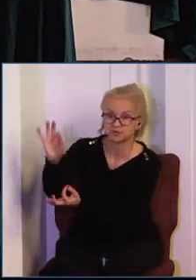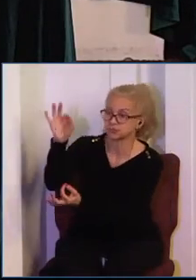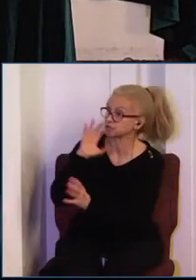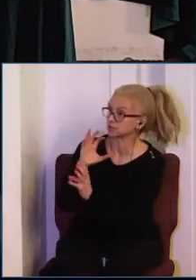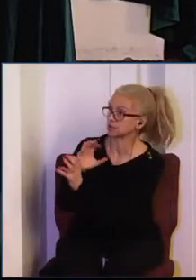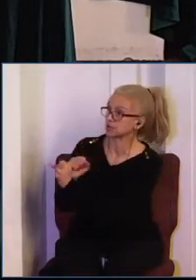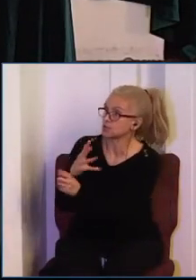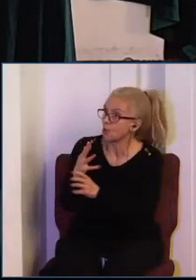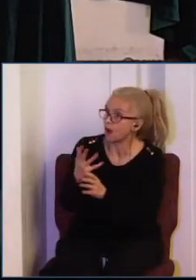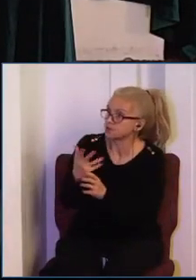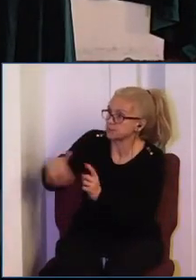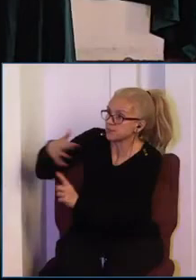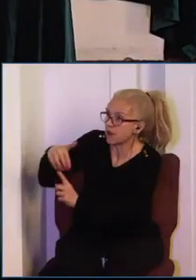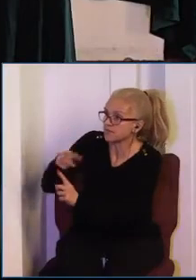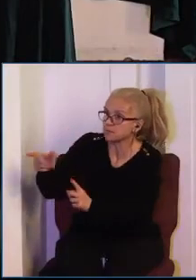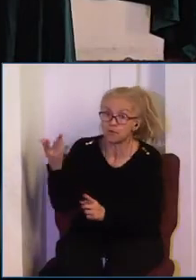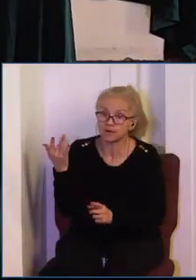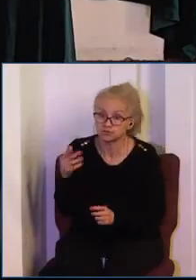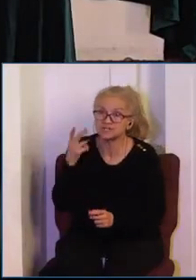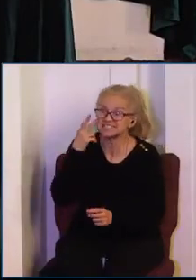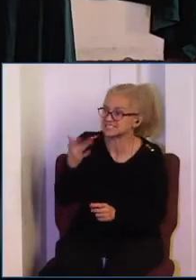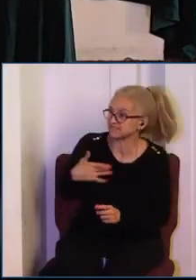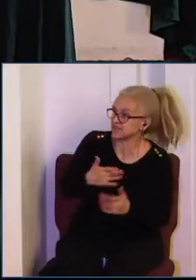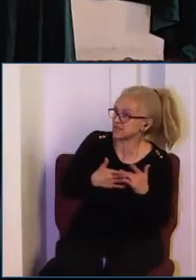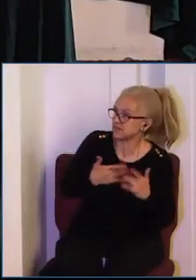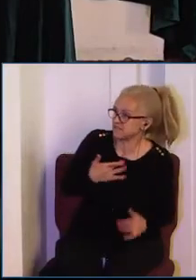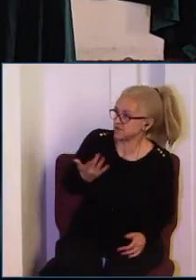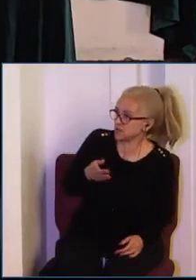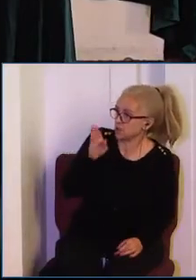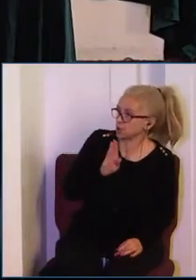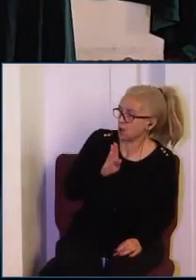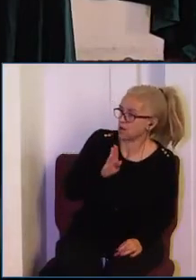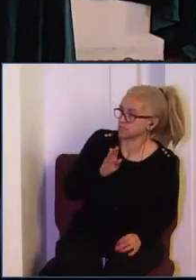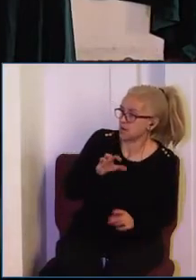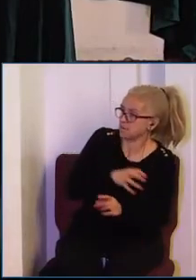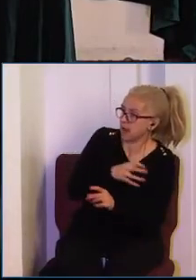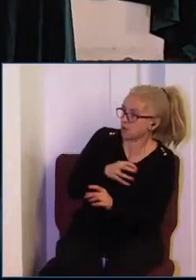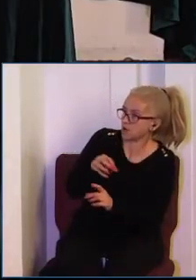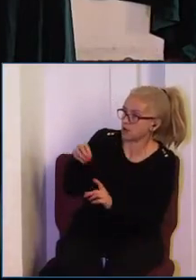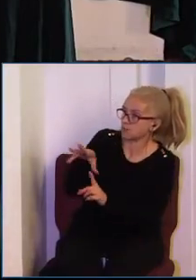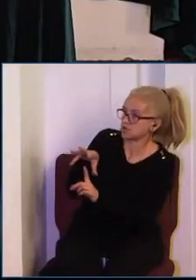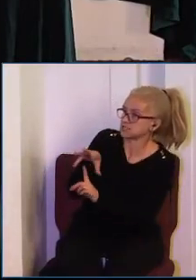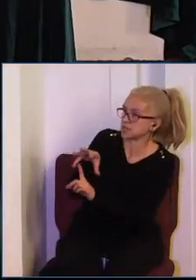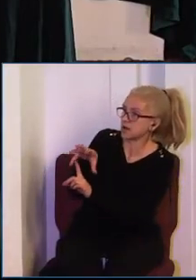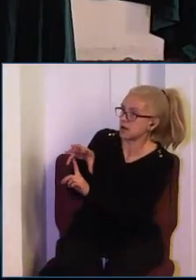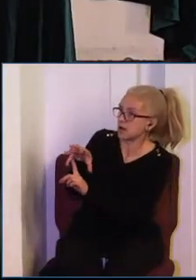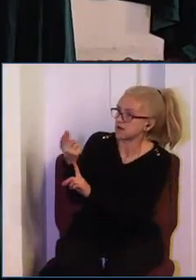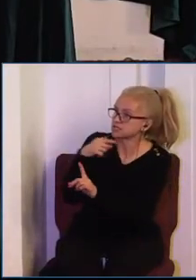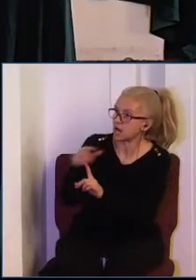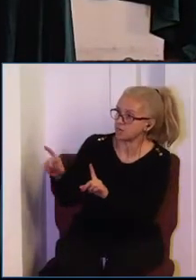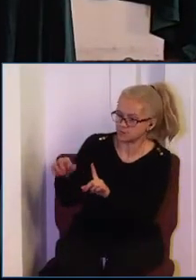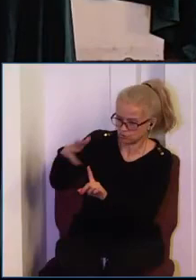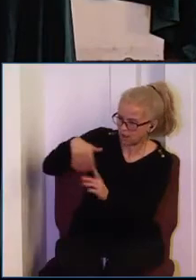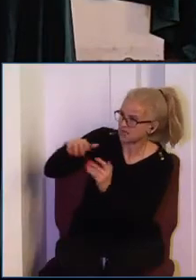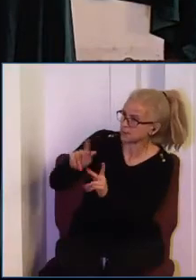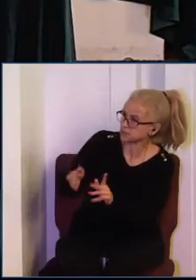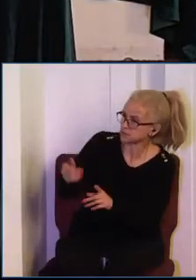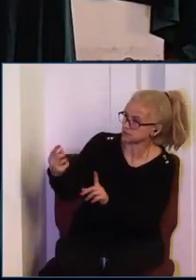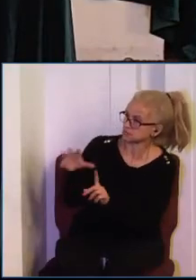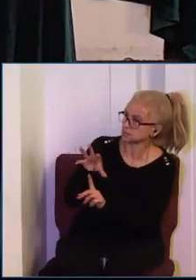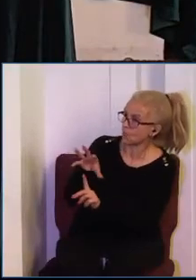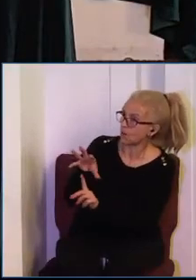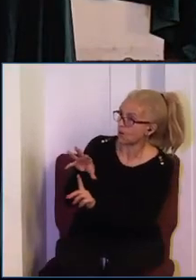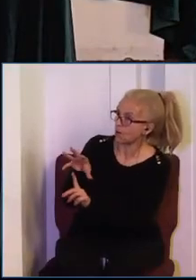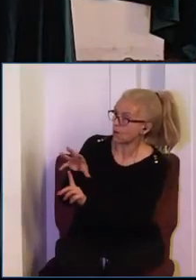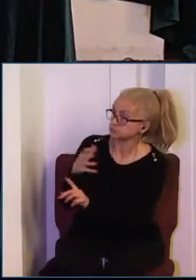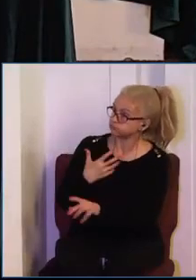just wanted to be around them because you could sense God's power and presence through that person every time you were around them. And I'm going to tell you, I